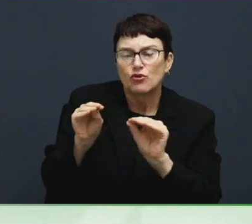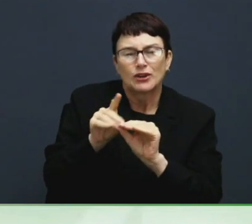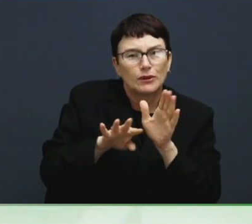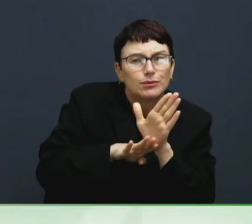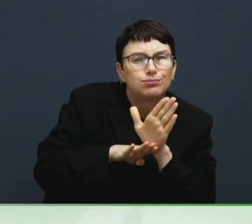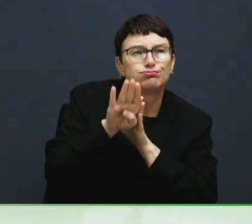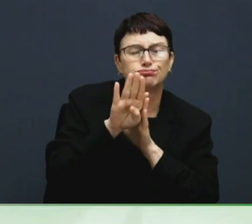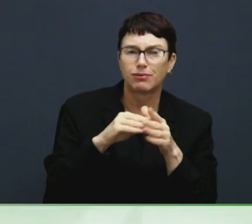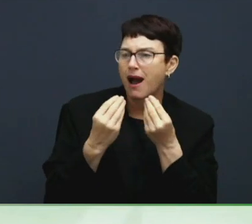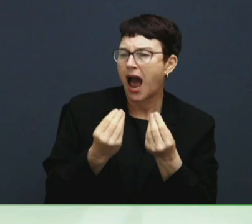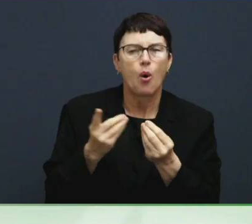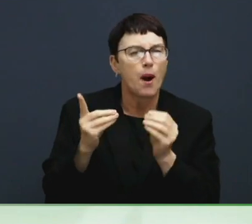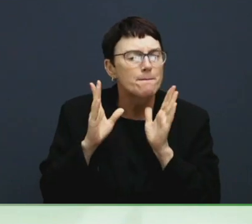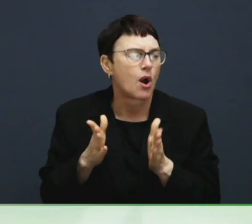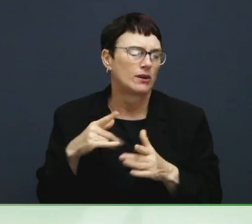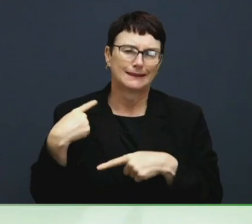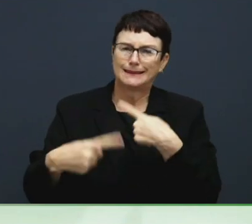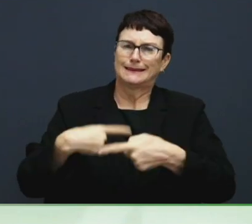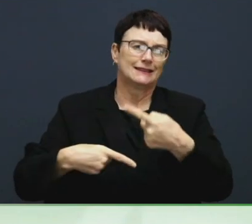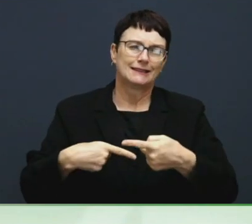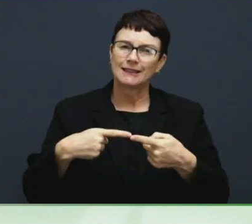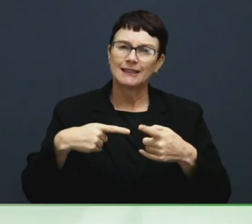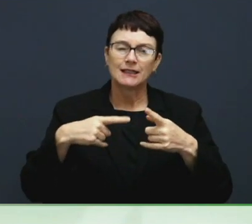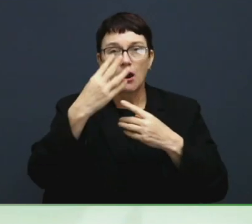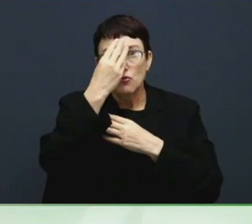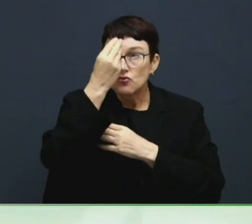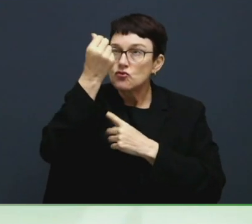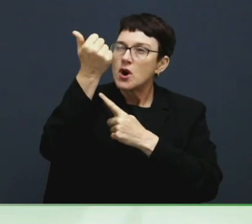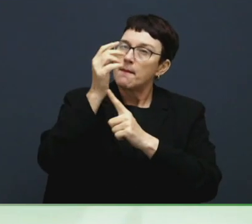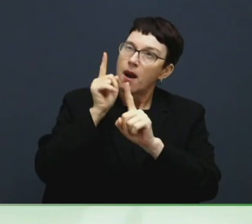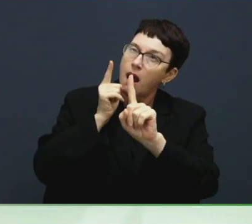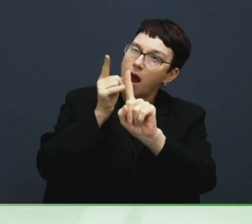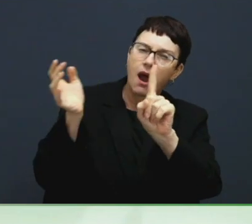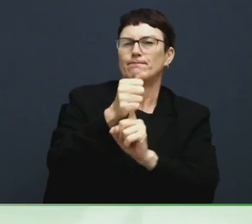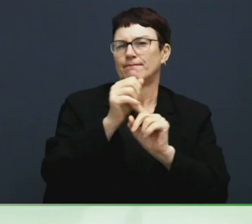about having their dreams come true. Thanks a lot.